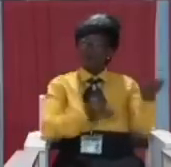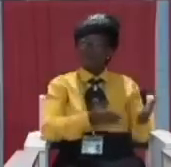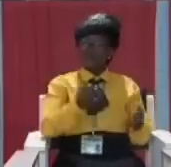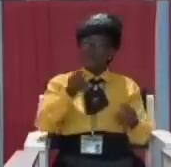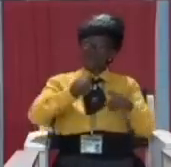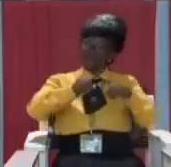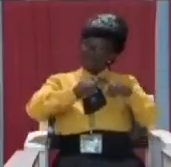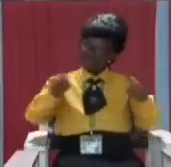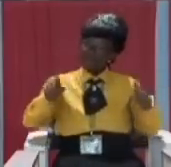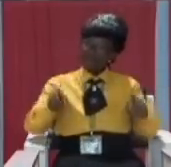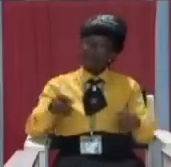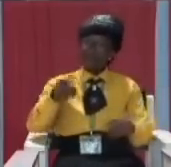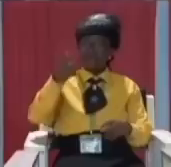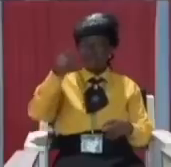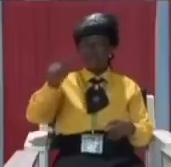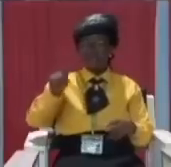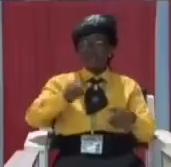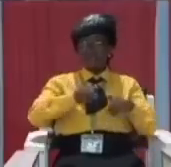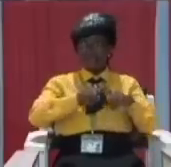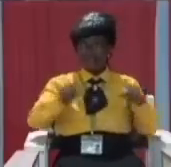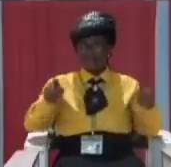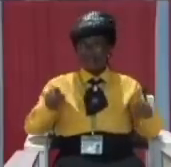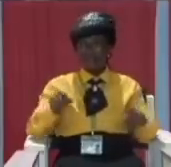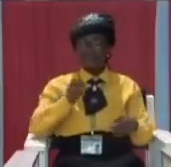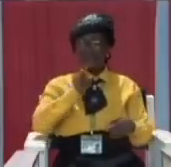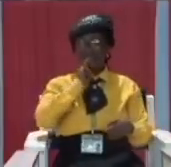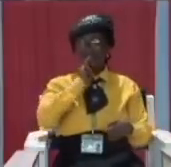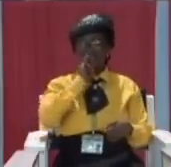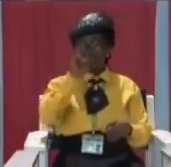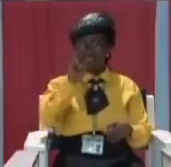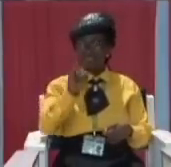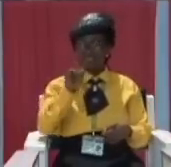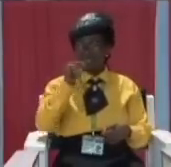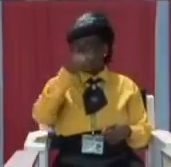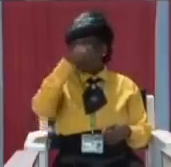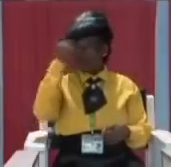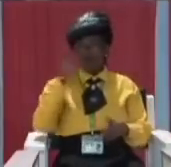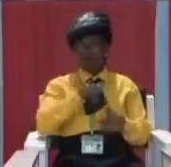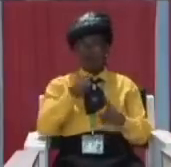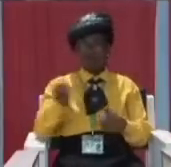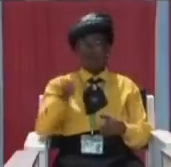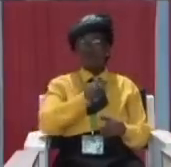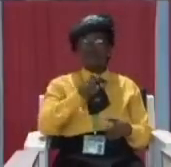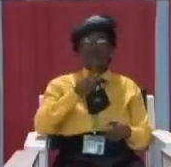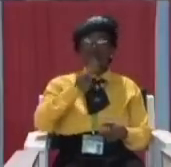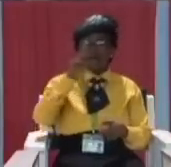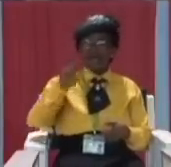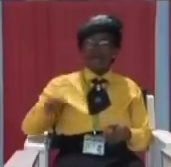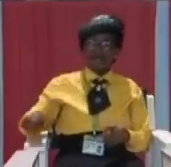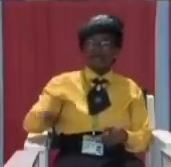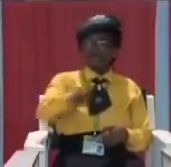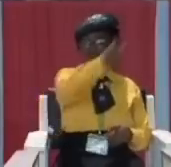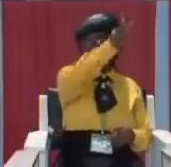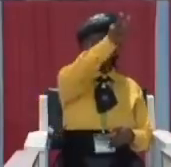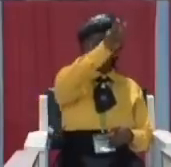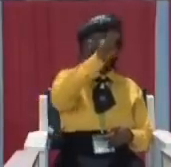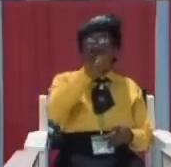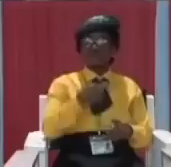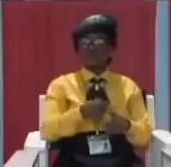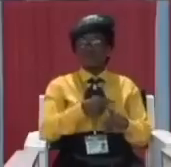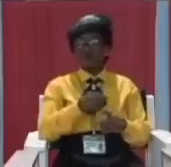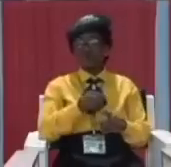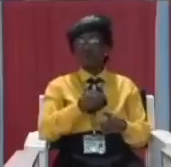The difference is caused that because when you are traveling from the UK to